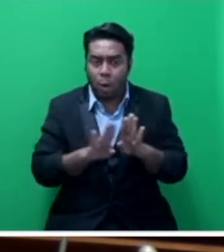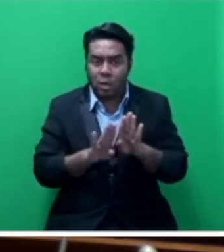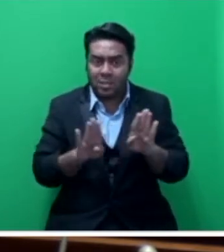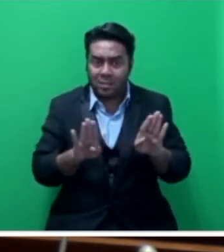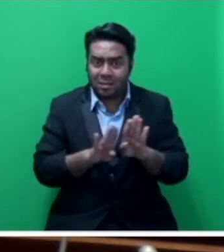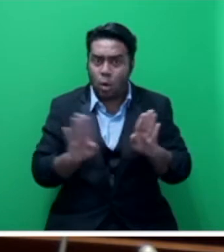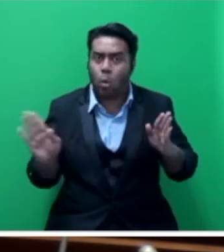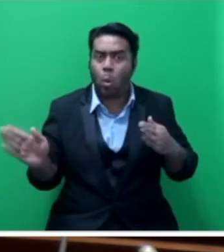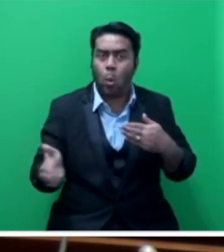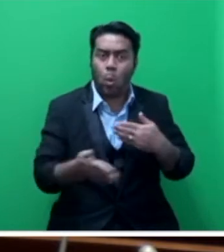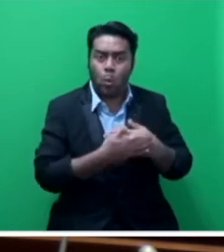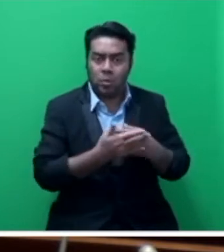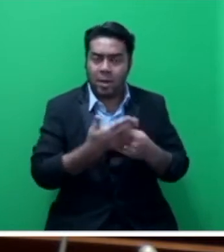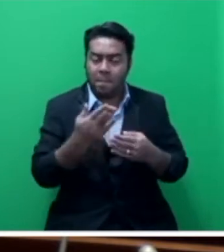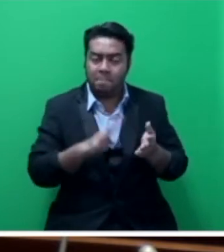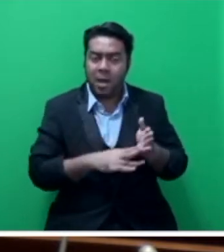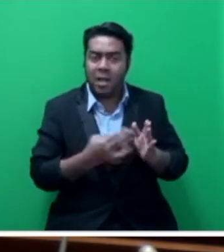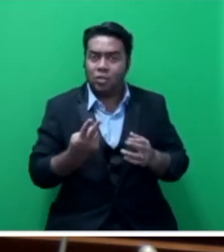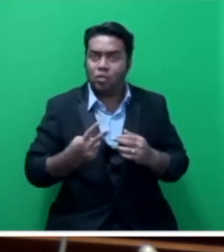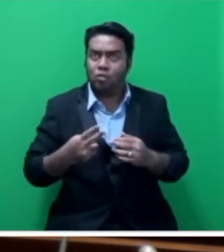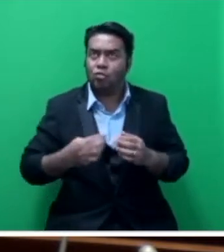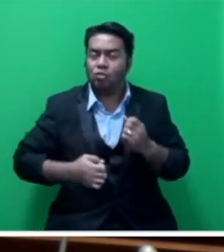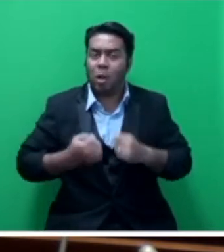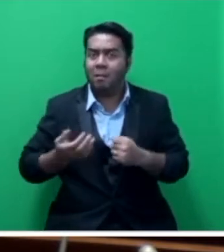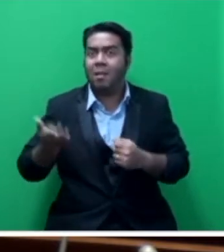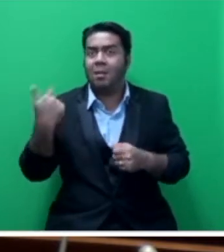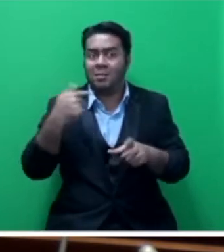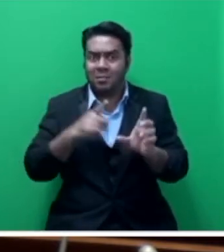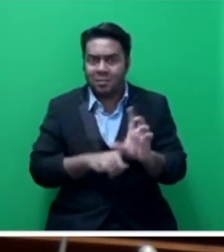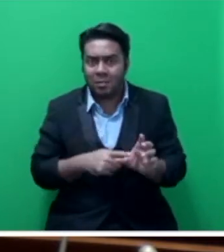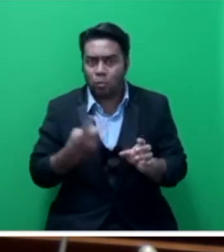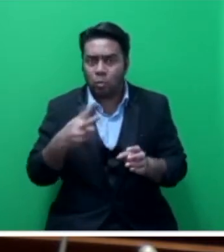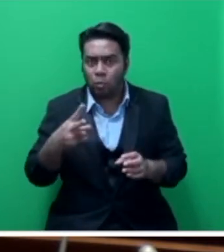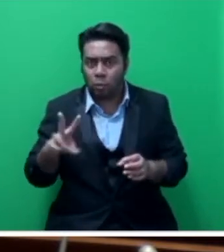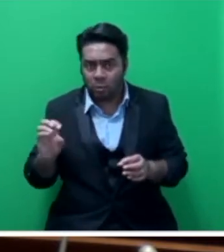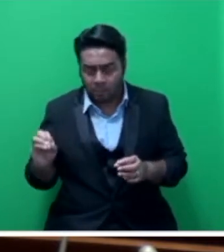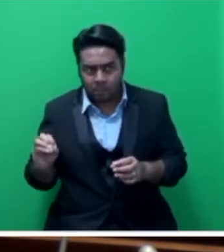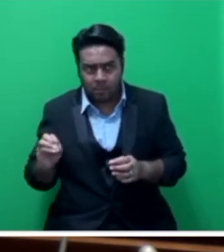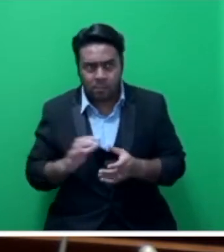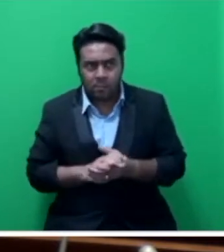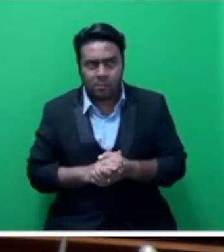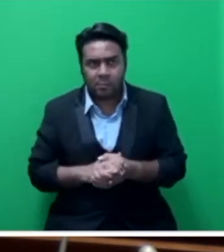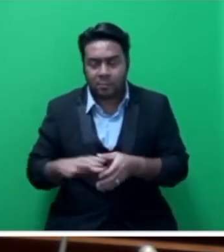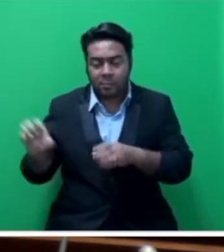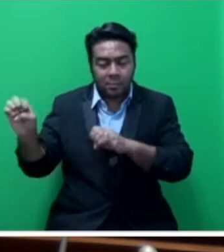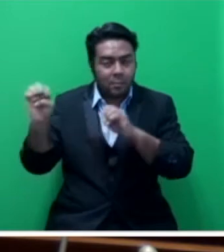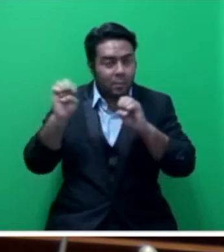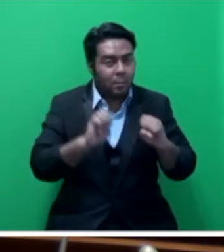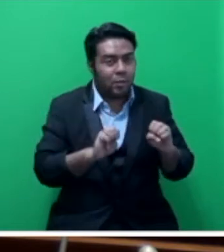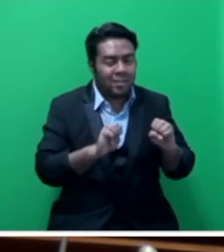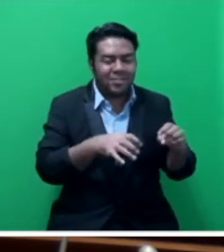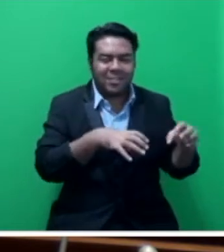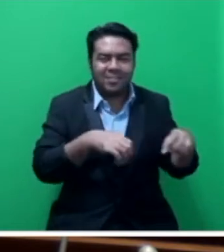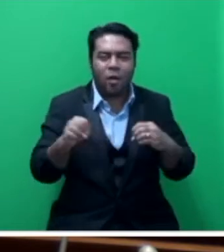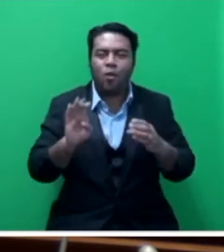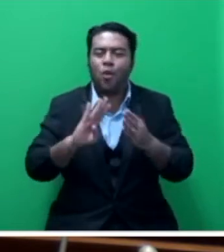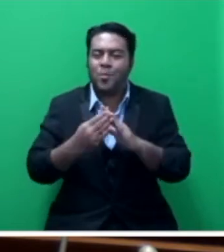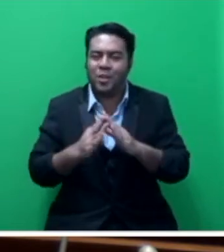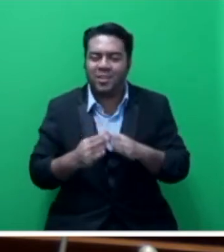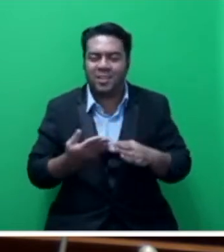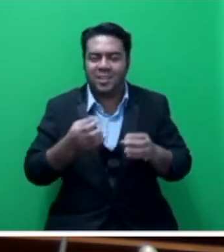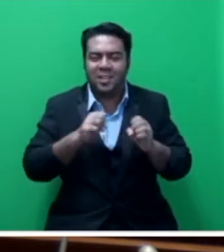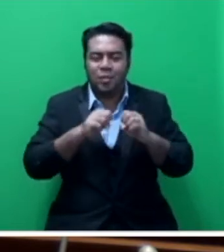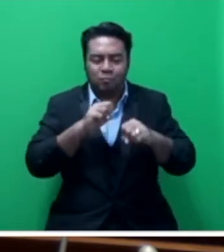2020, our focus was on stopping any possible importation and community transmission of